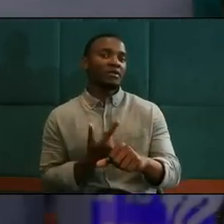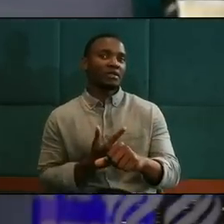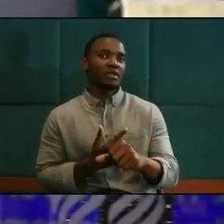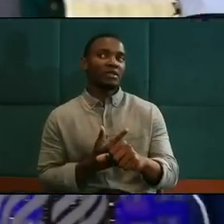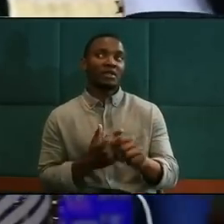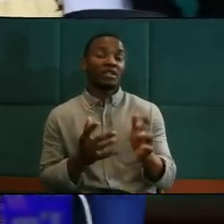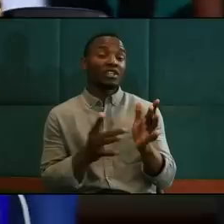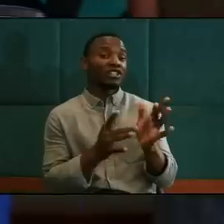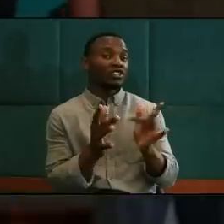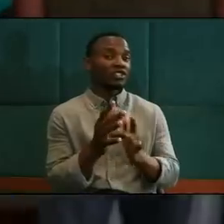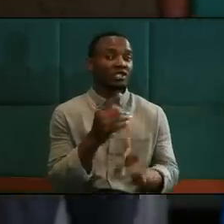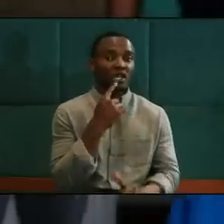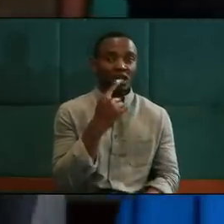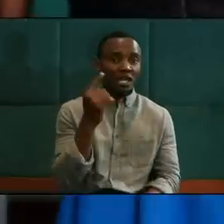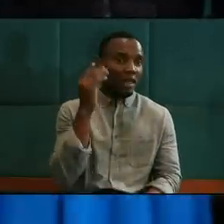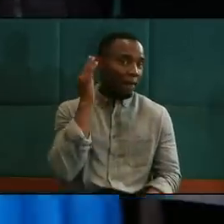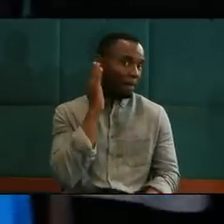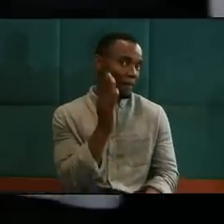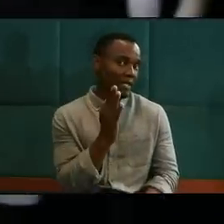Jesus told Peter,